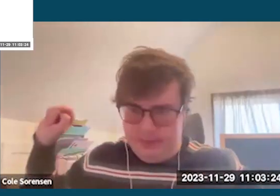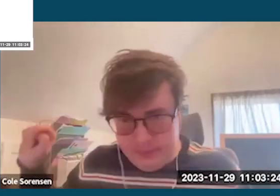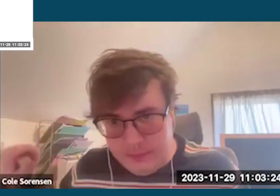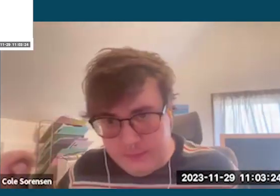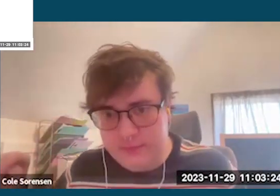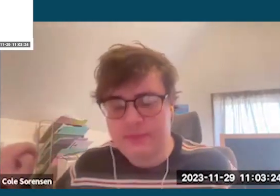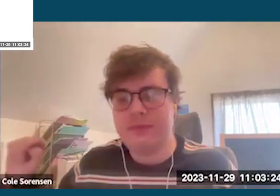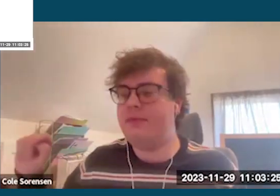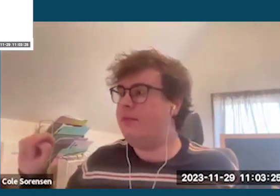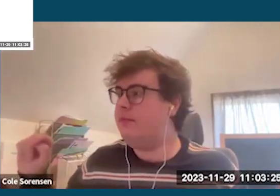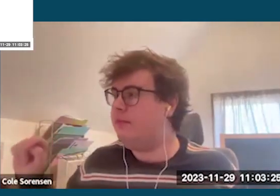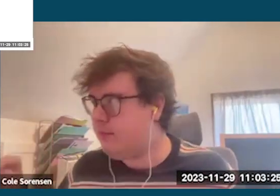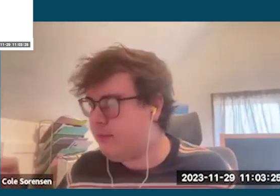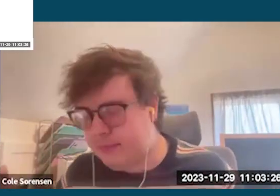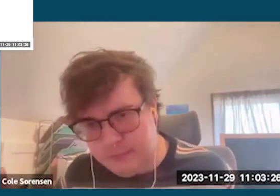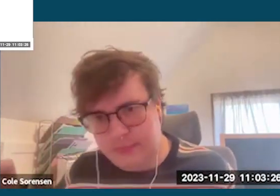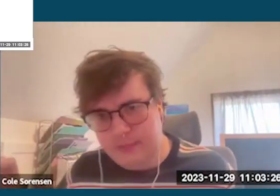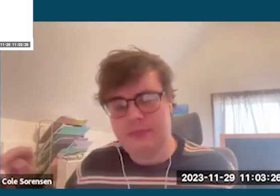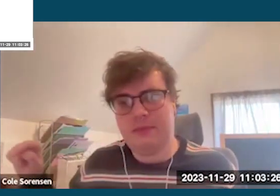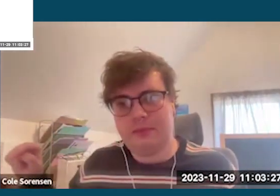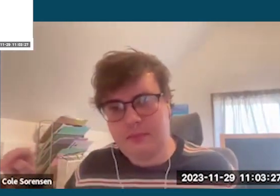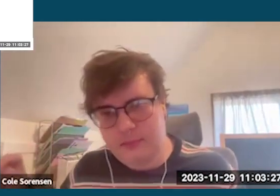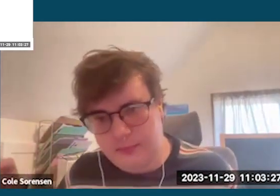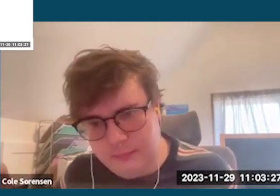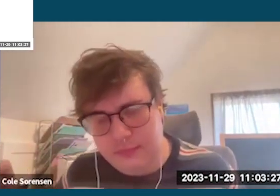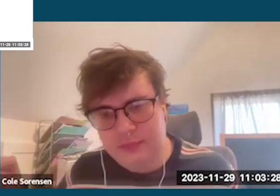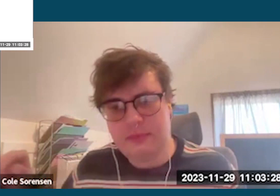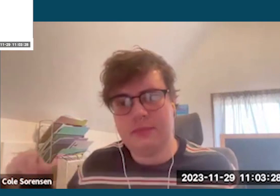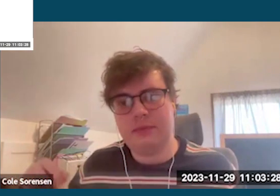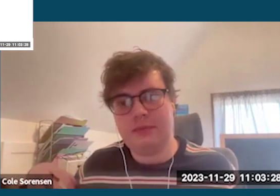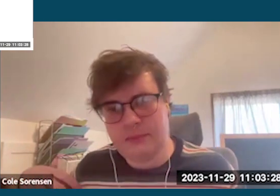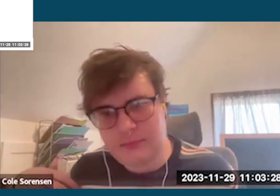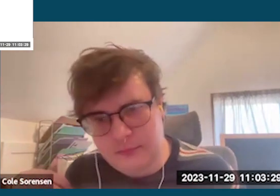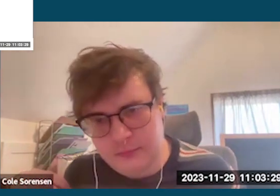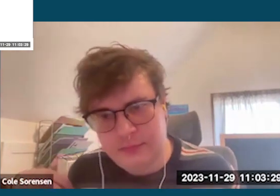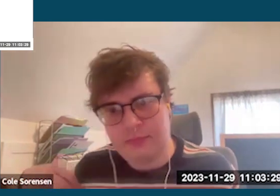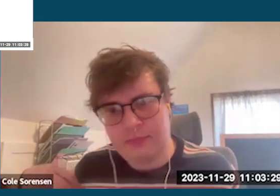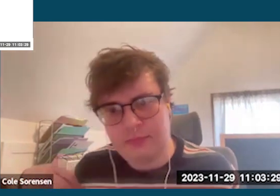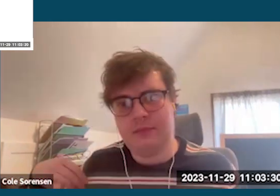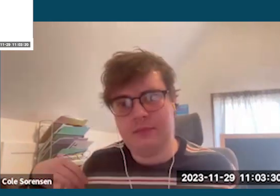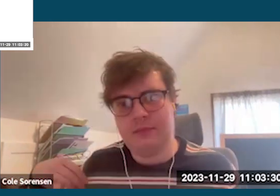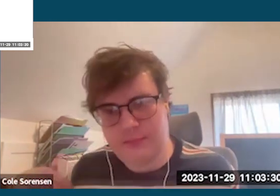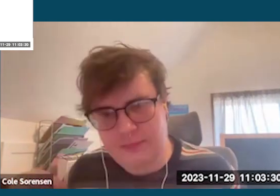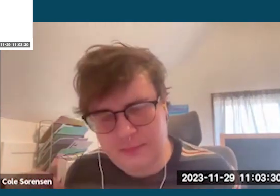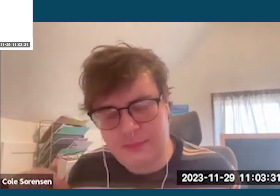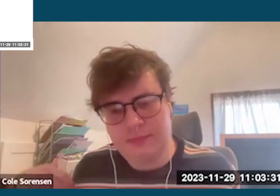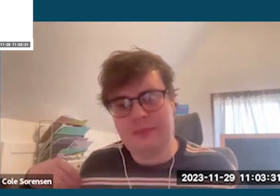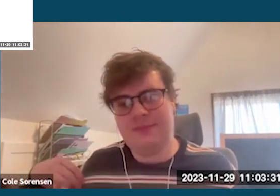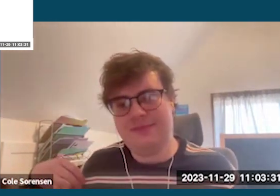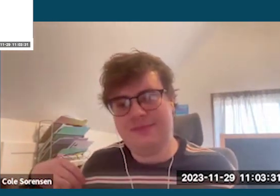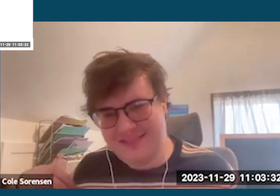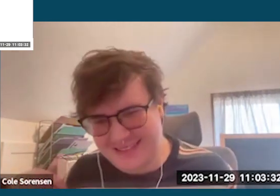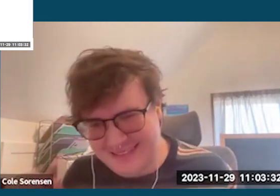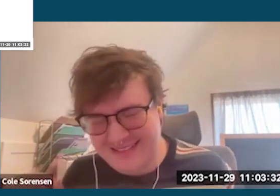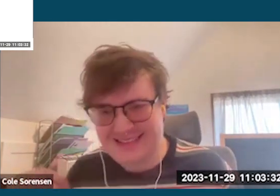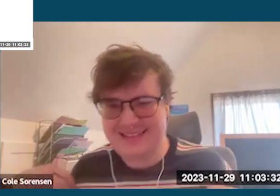My name is Cole Sorensen. I am a young white person with short dark hair and tinted glasses, and I'm rocking